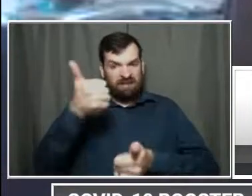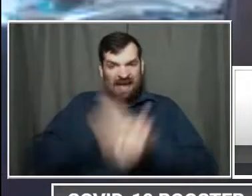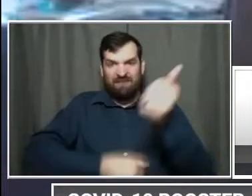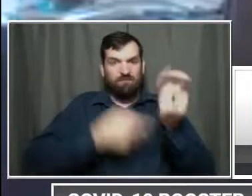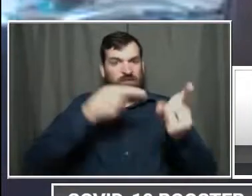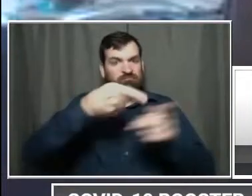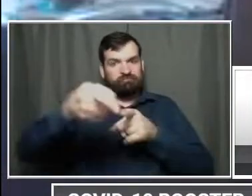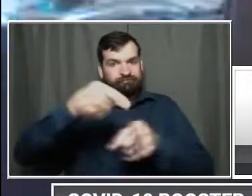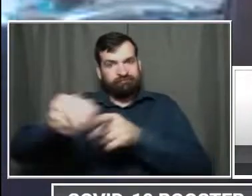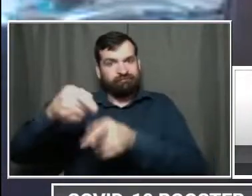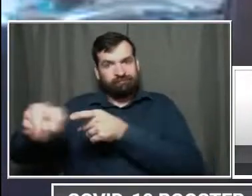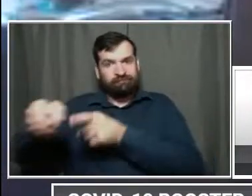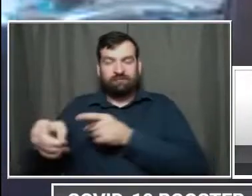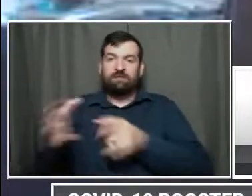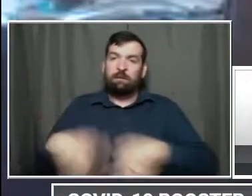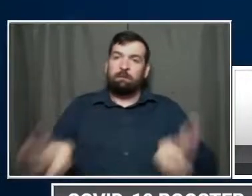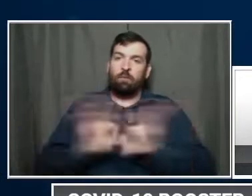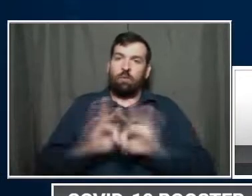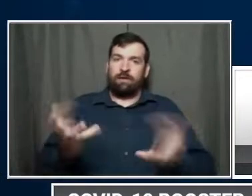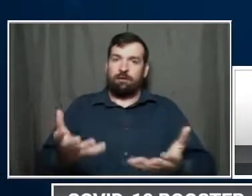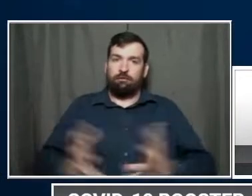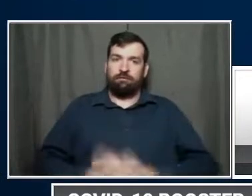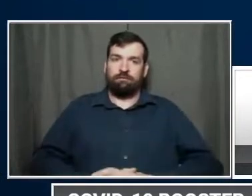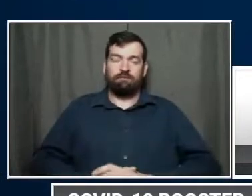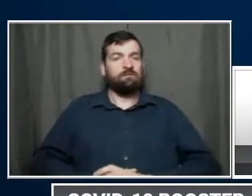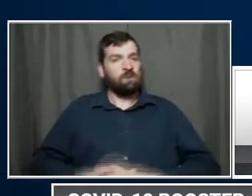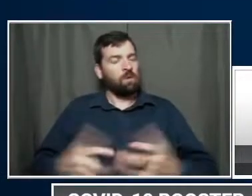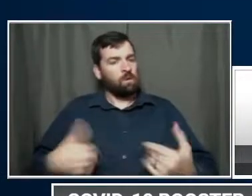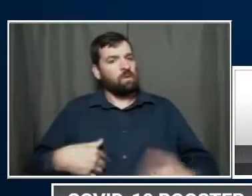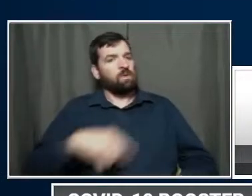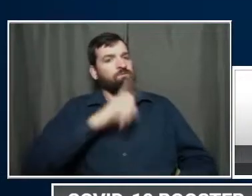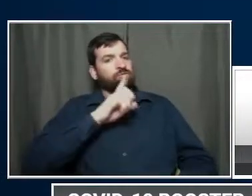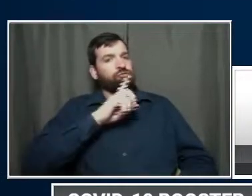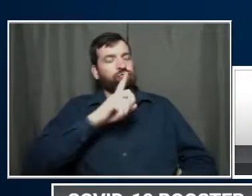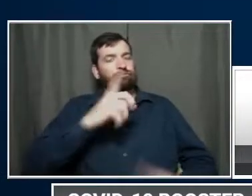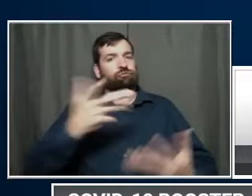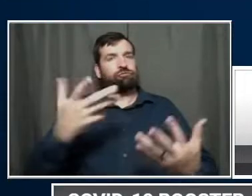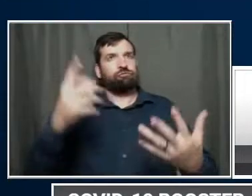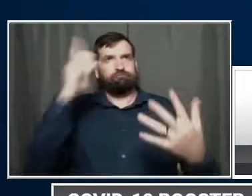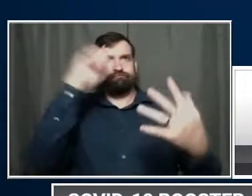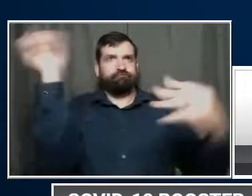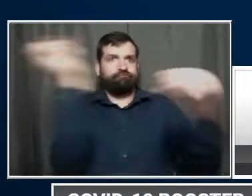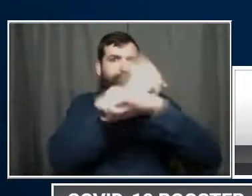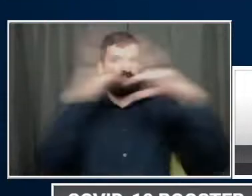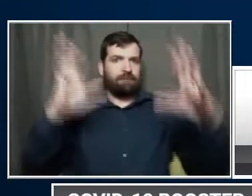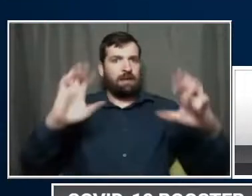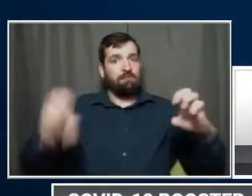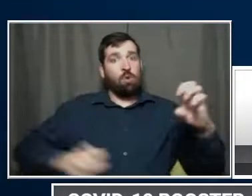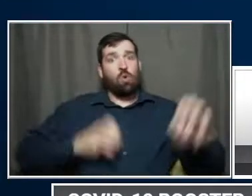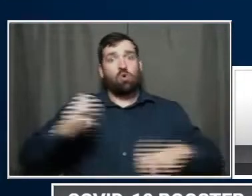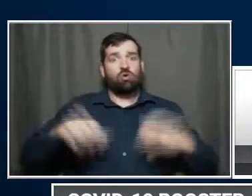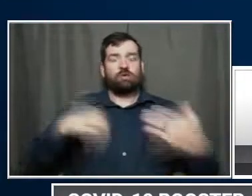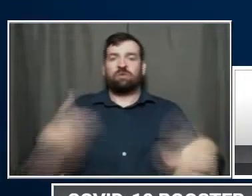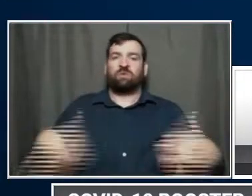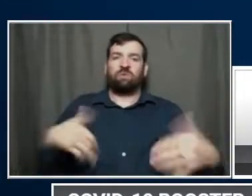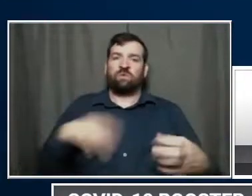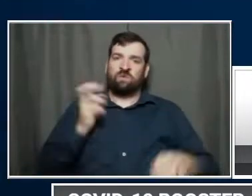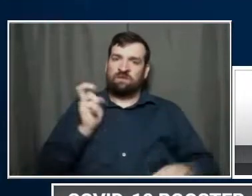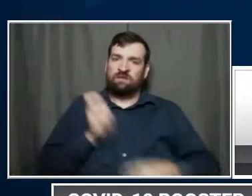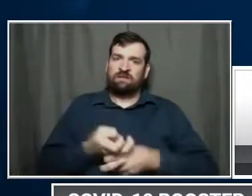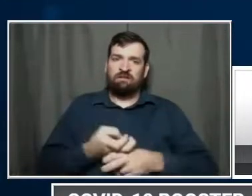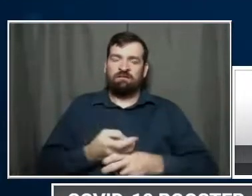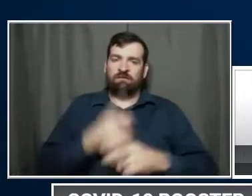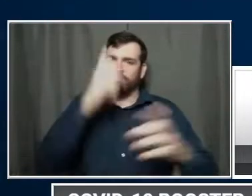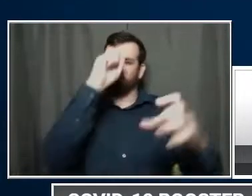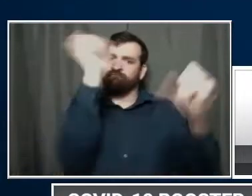needed. I would imagine, Roxanne, that just emotionally, it's hard to imagine really what these folks are